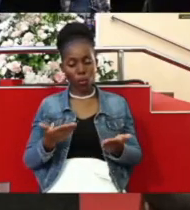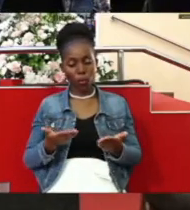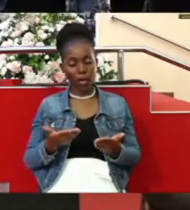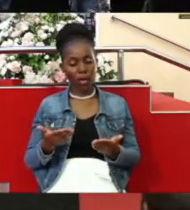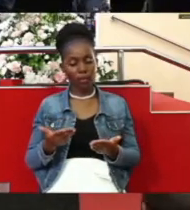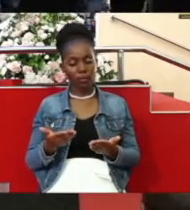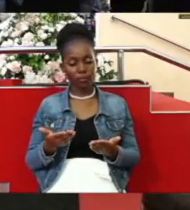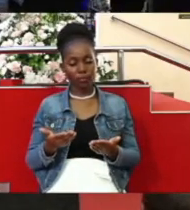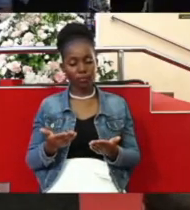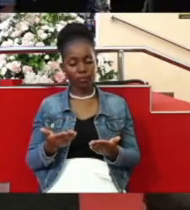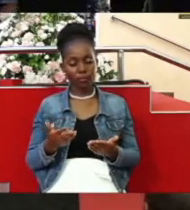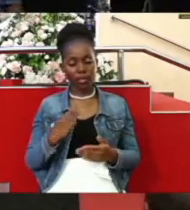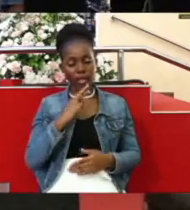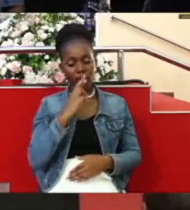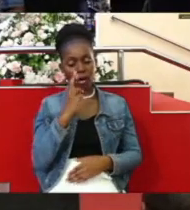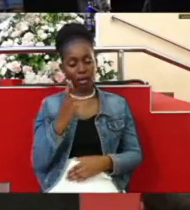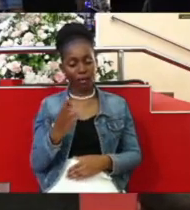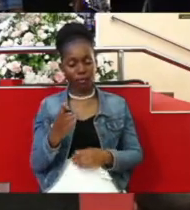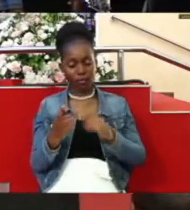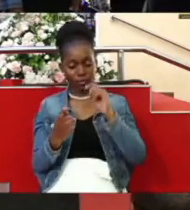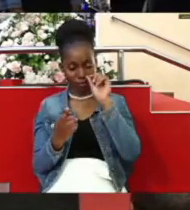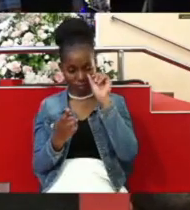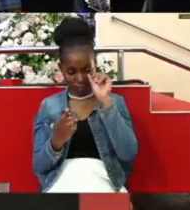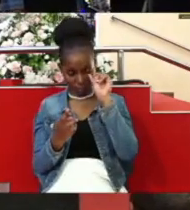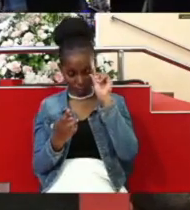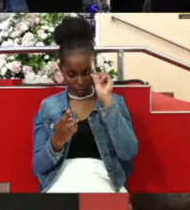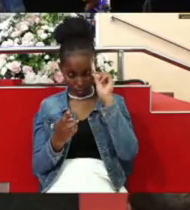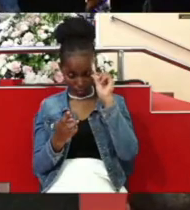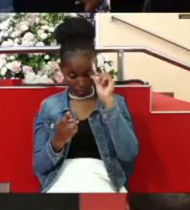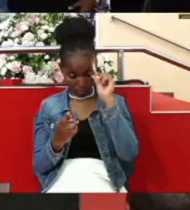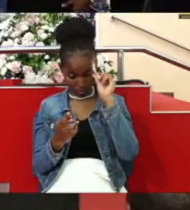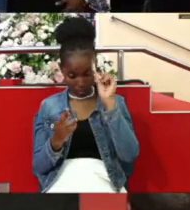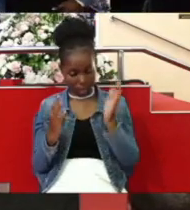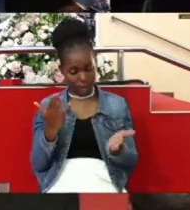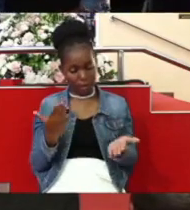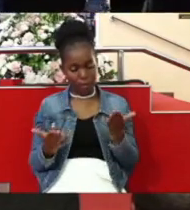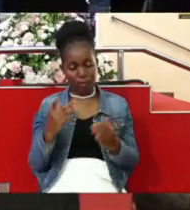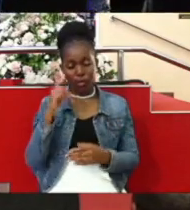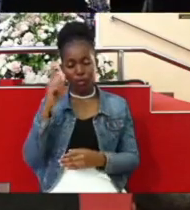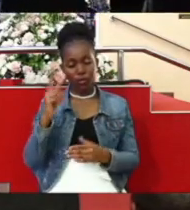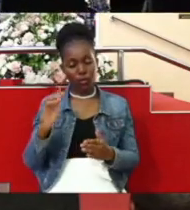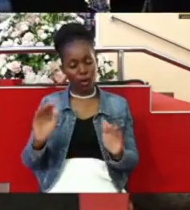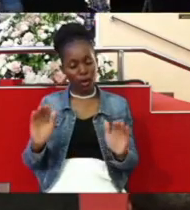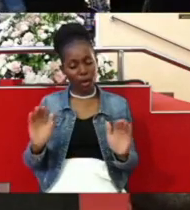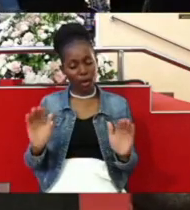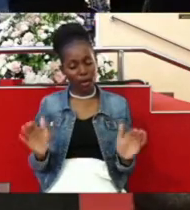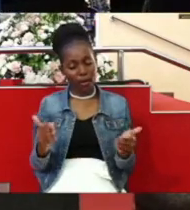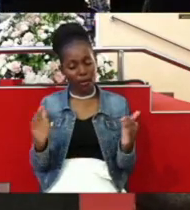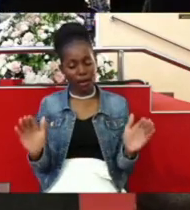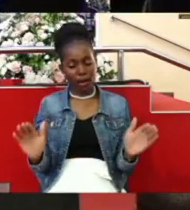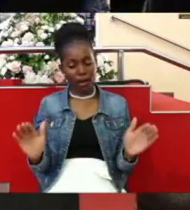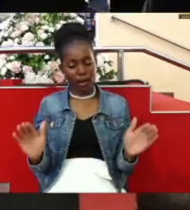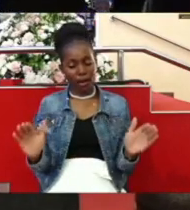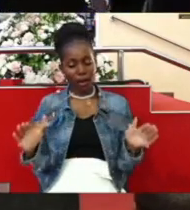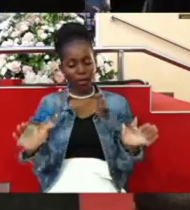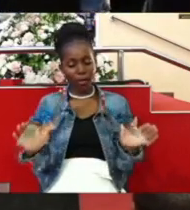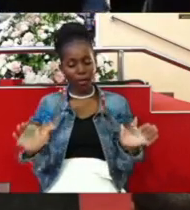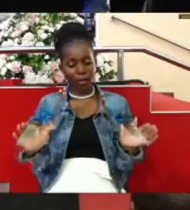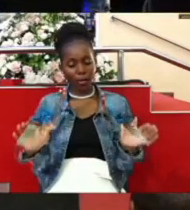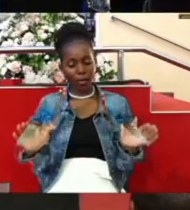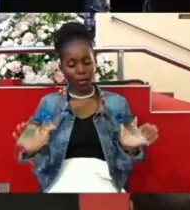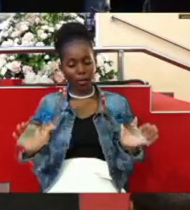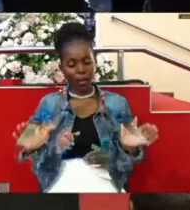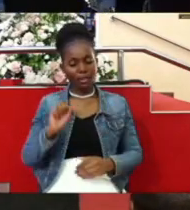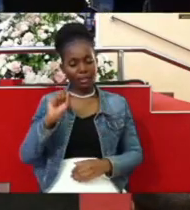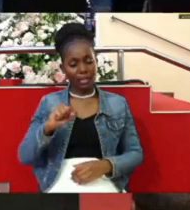them wherever they are. Waweza kumfikia katika jina la Yesu. May you encourage them wherever they are. Waweza kumtia moyo kwenye. Yes, they may be